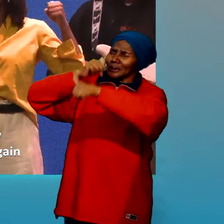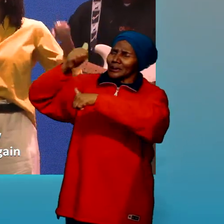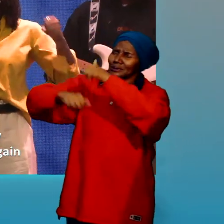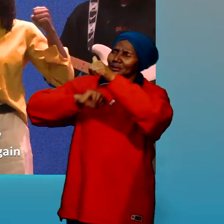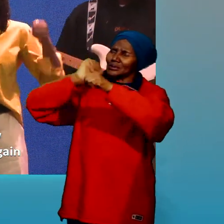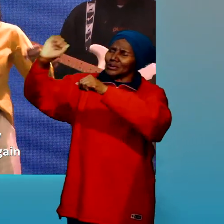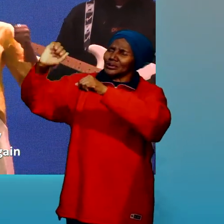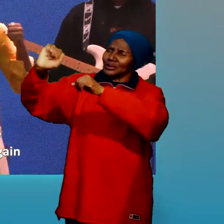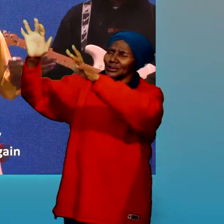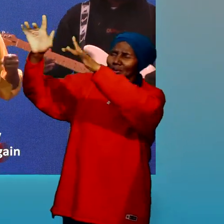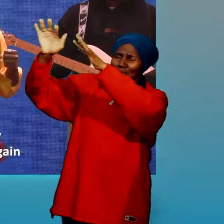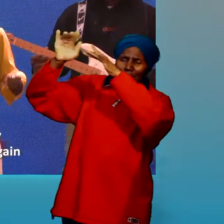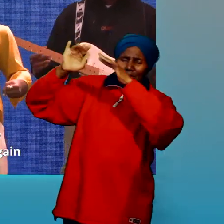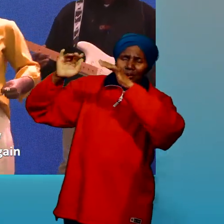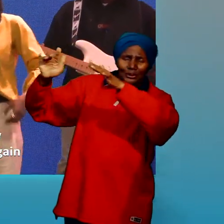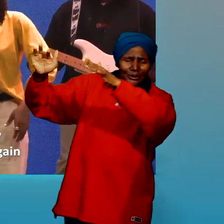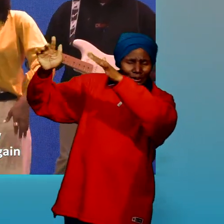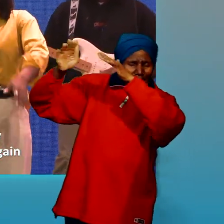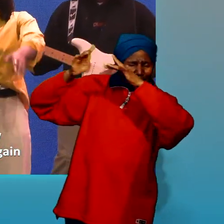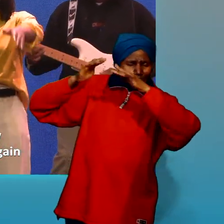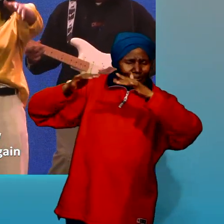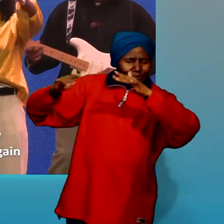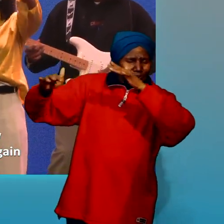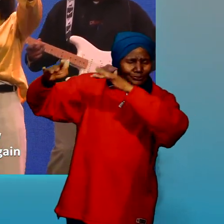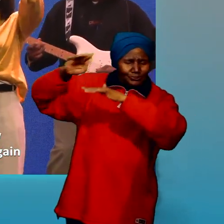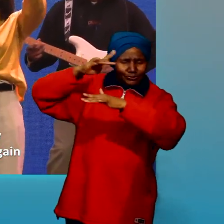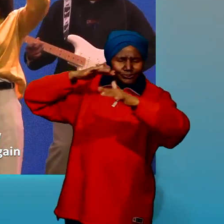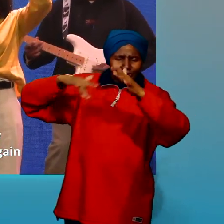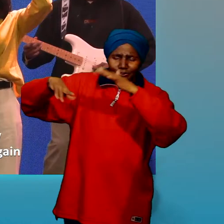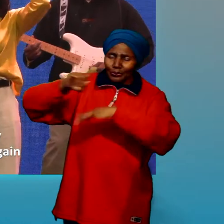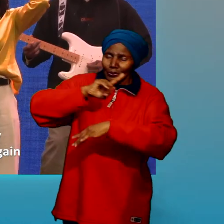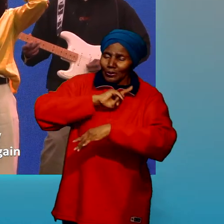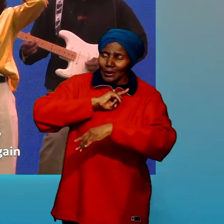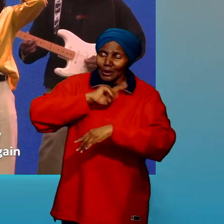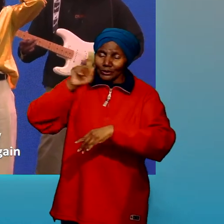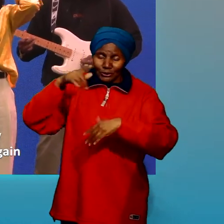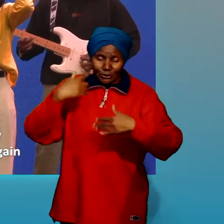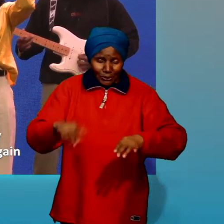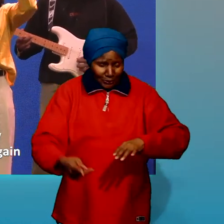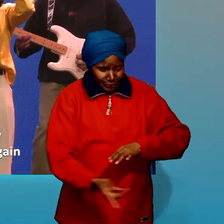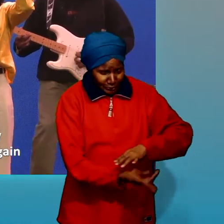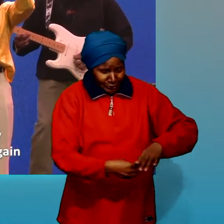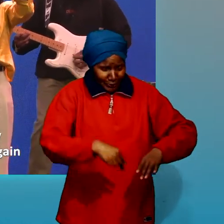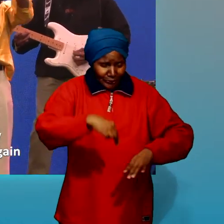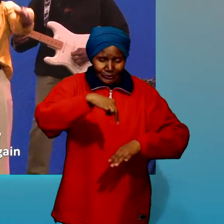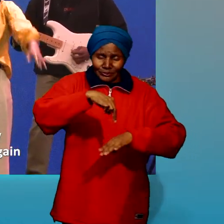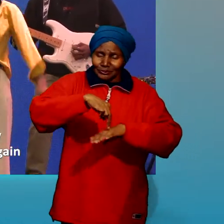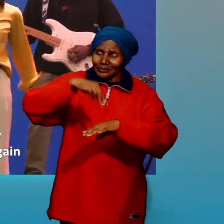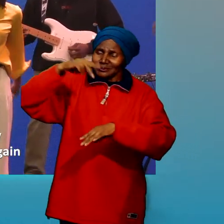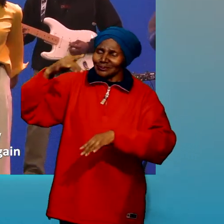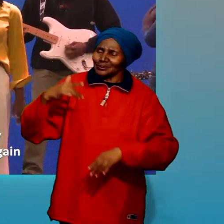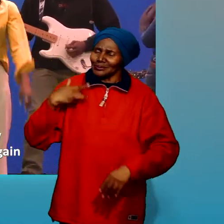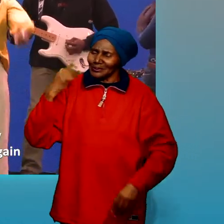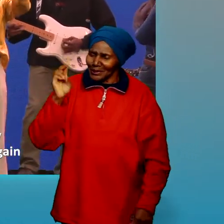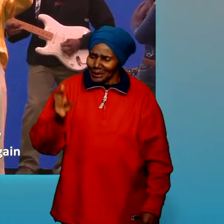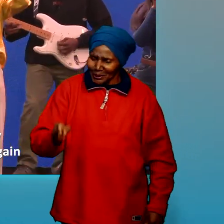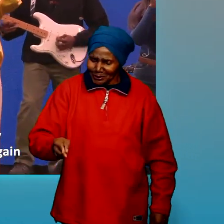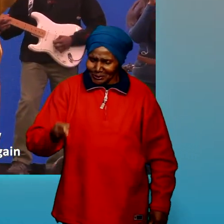your glory. For you are raised to life.